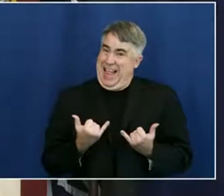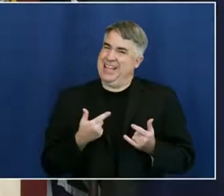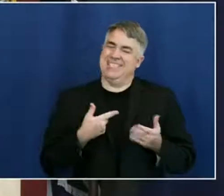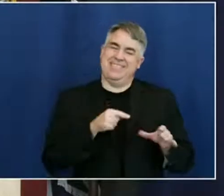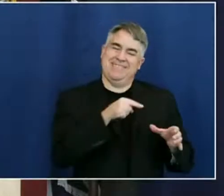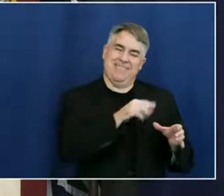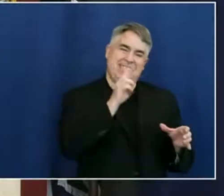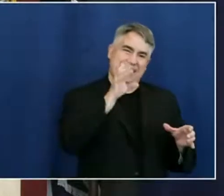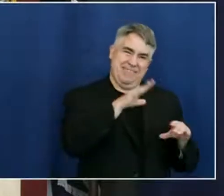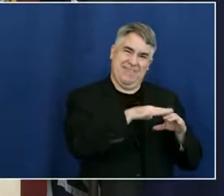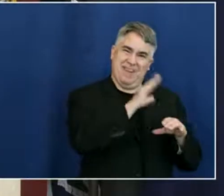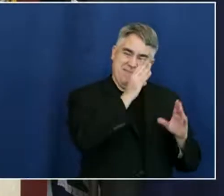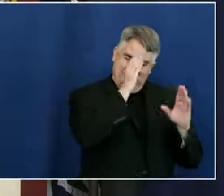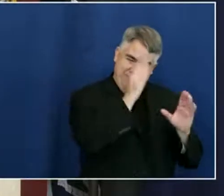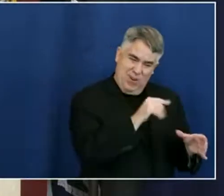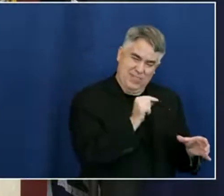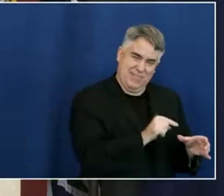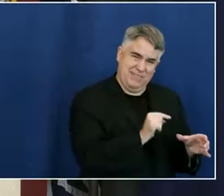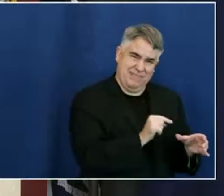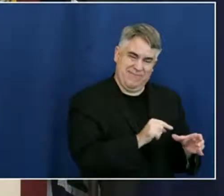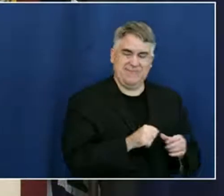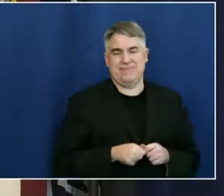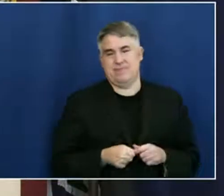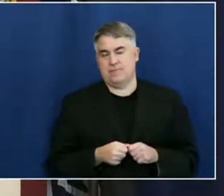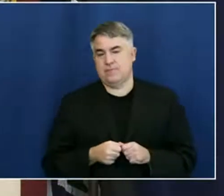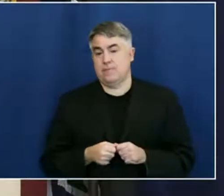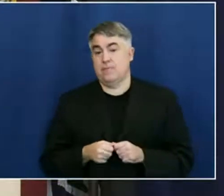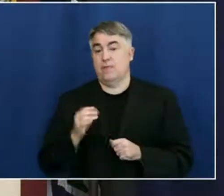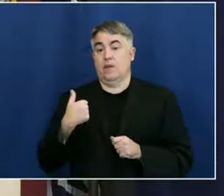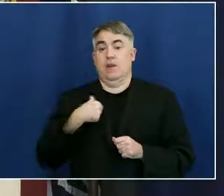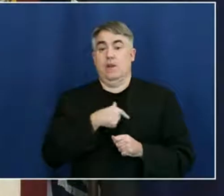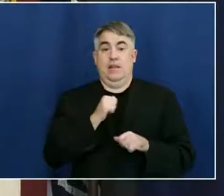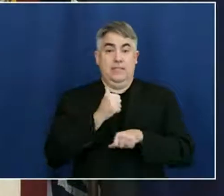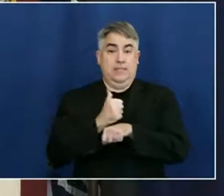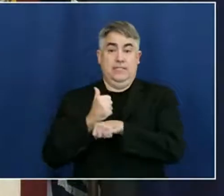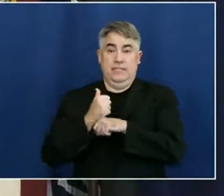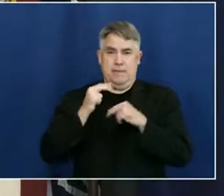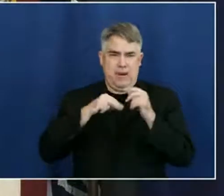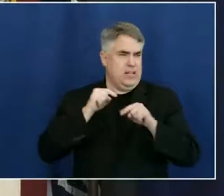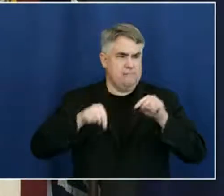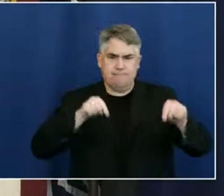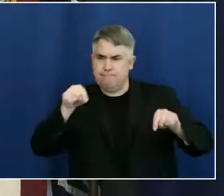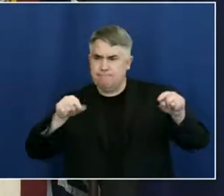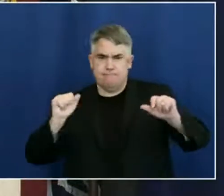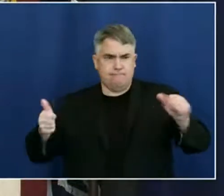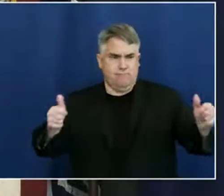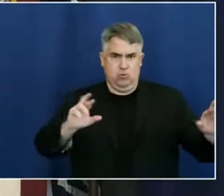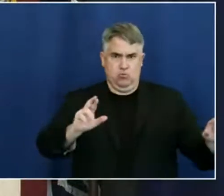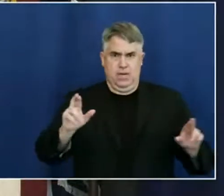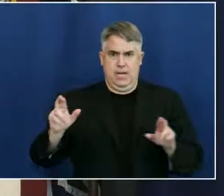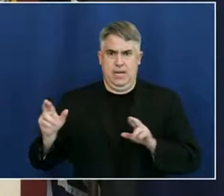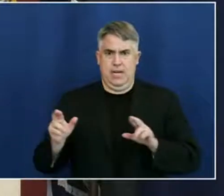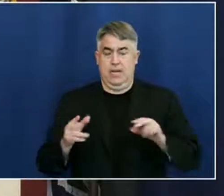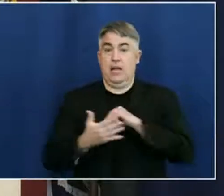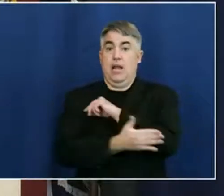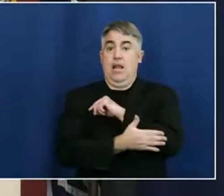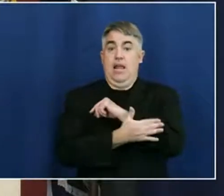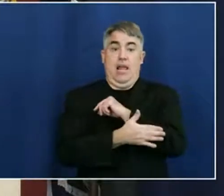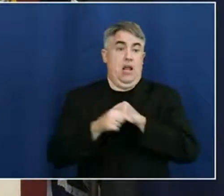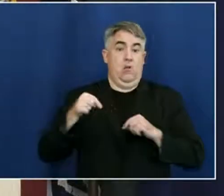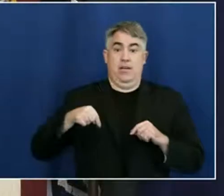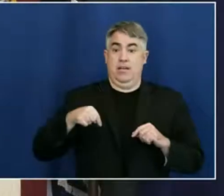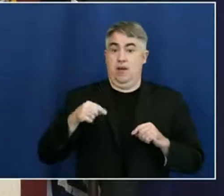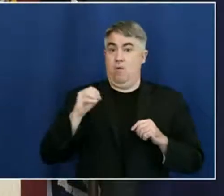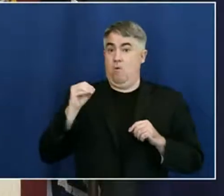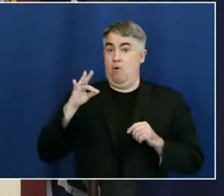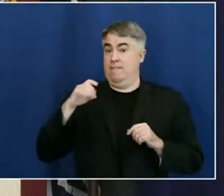to go dedicated vaccination sites. We've been working with the County Office of Education and with VIBA to